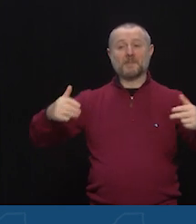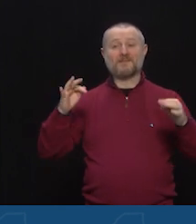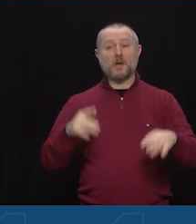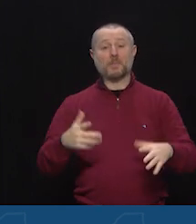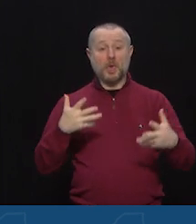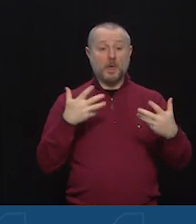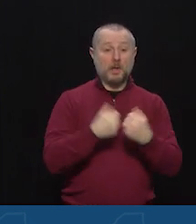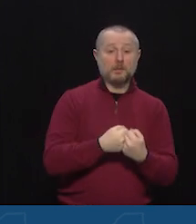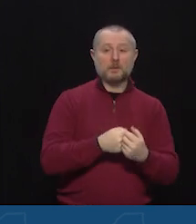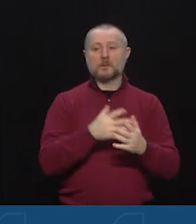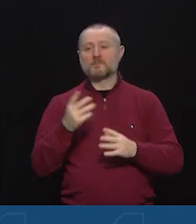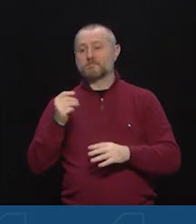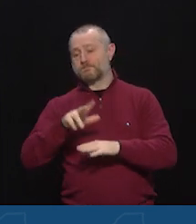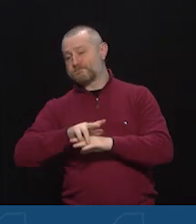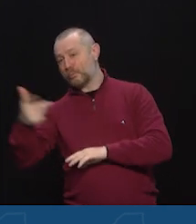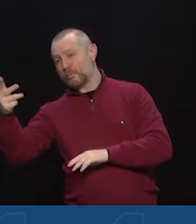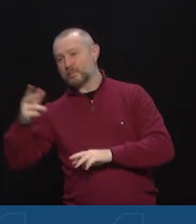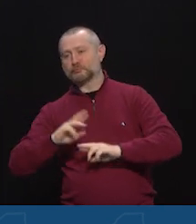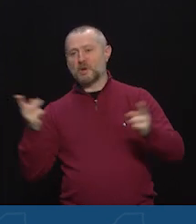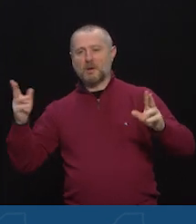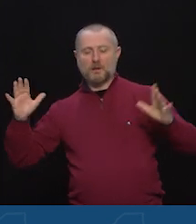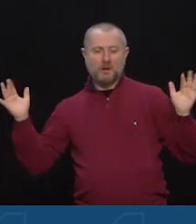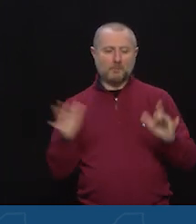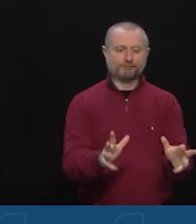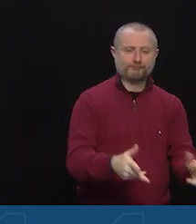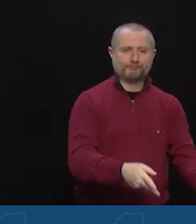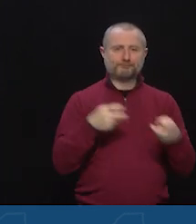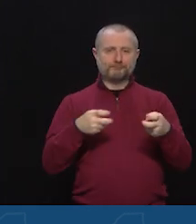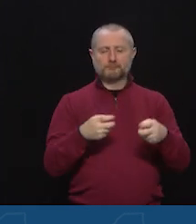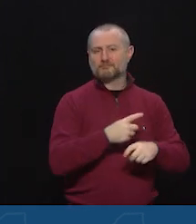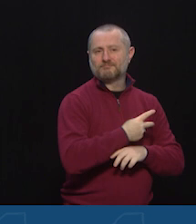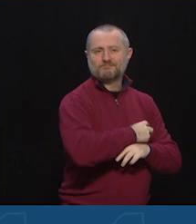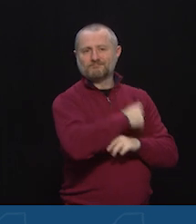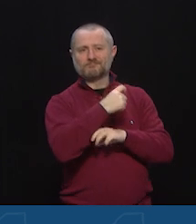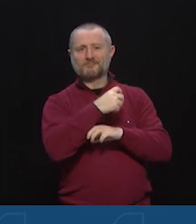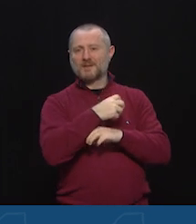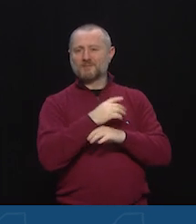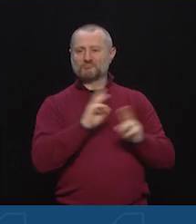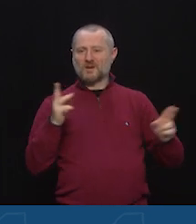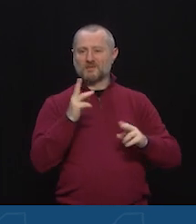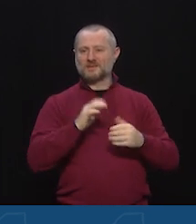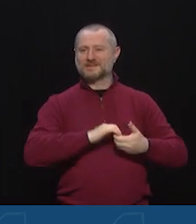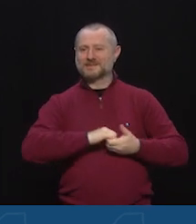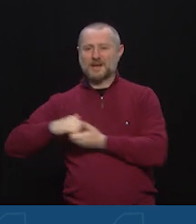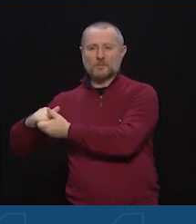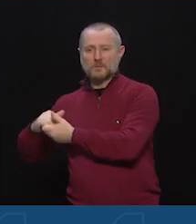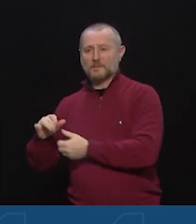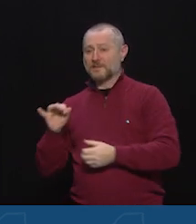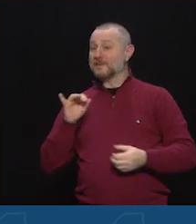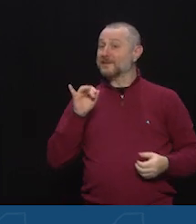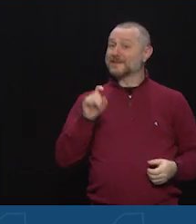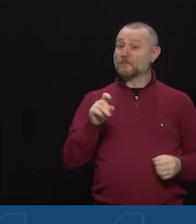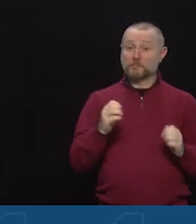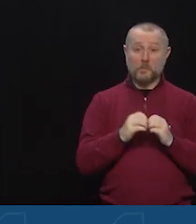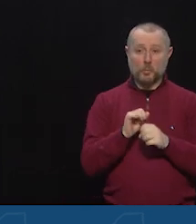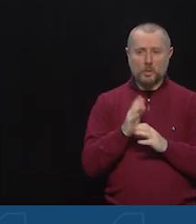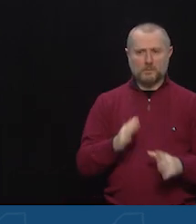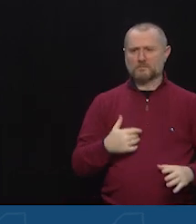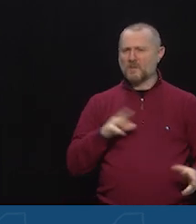safely. If additional crews are needed, we're ready to deploy. We've got the capacity, and we'll pull them in from across the